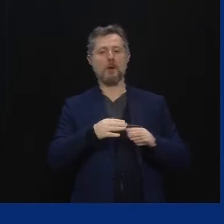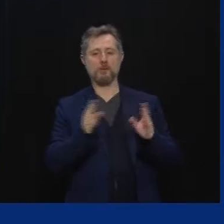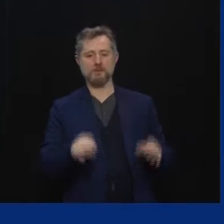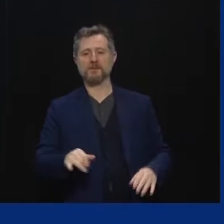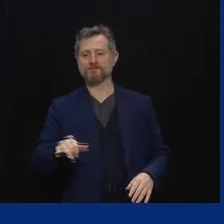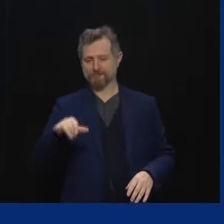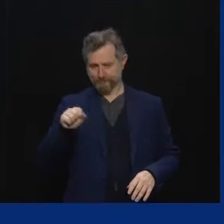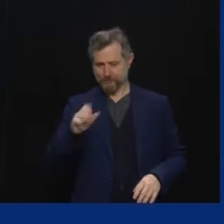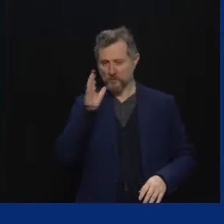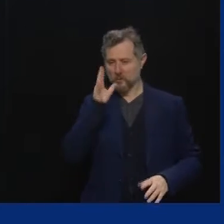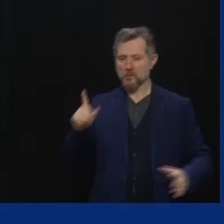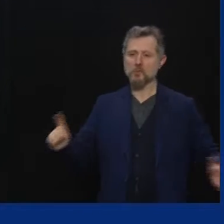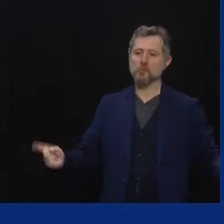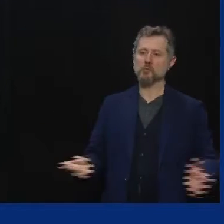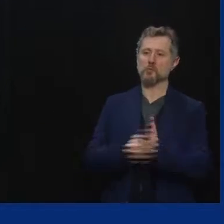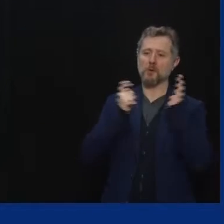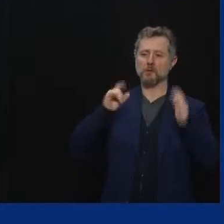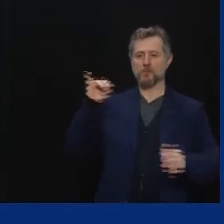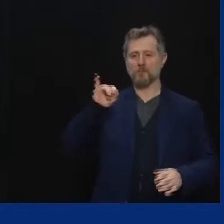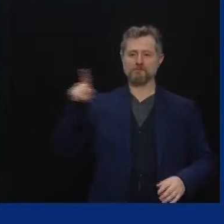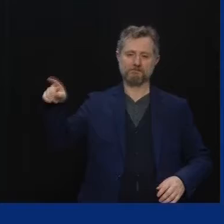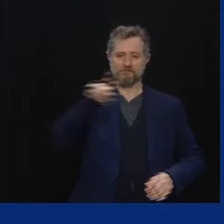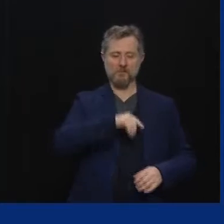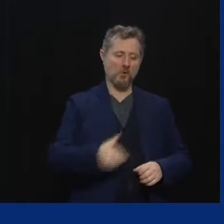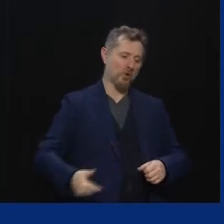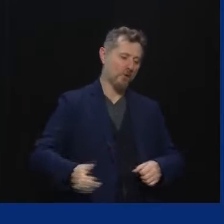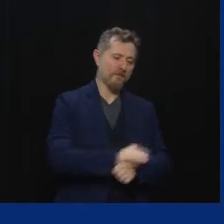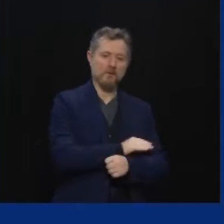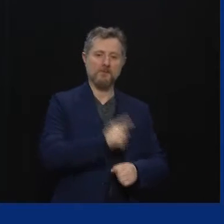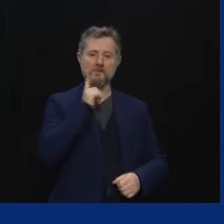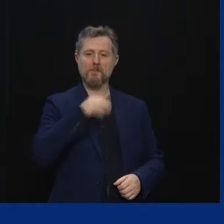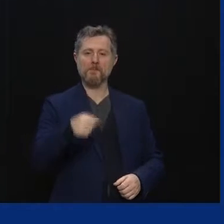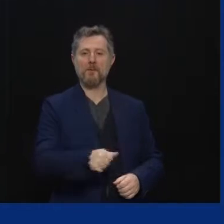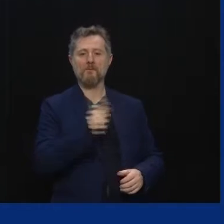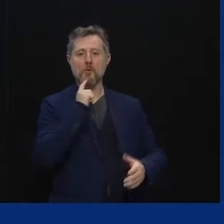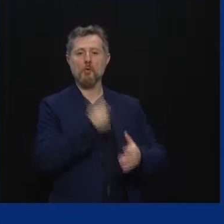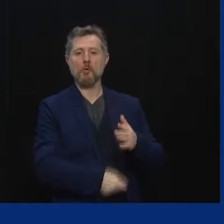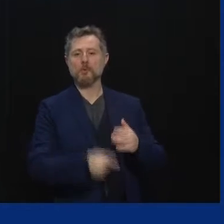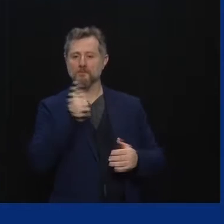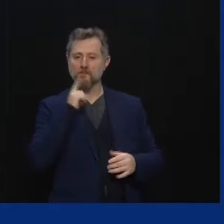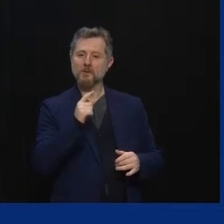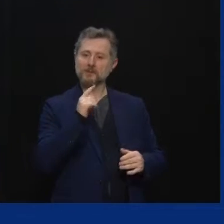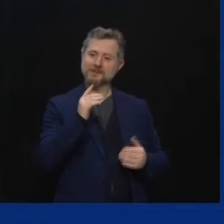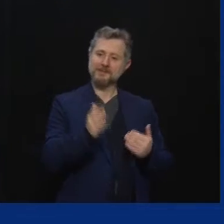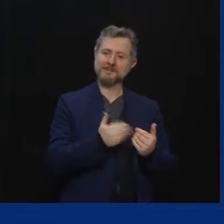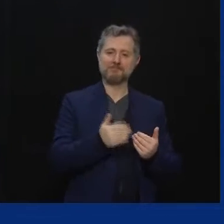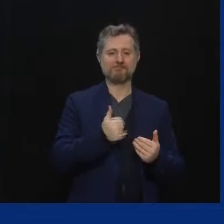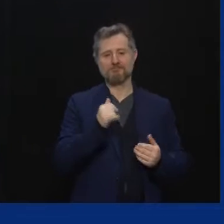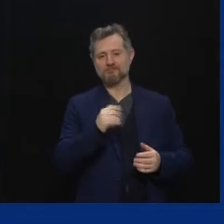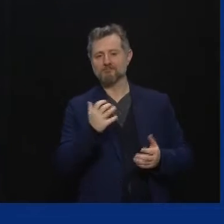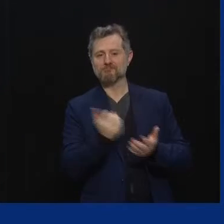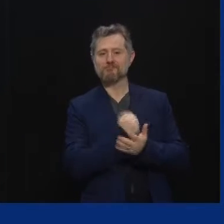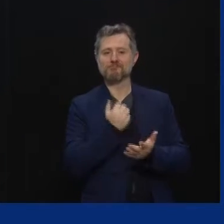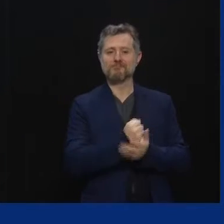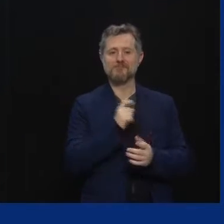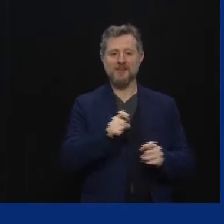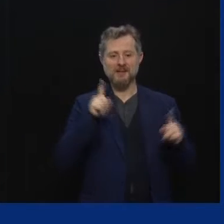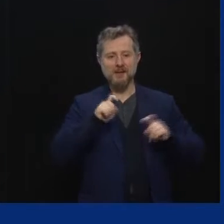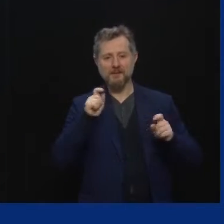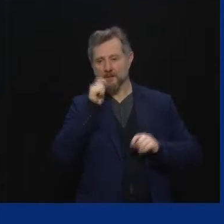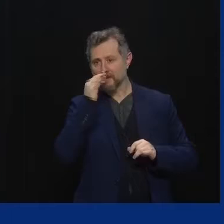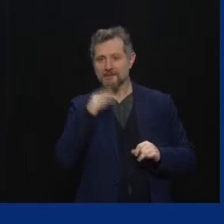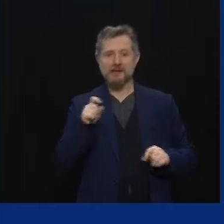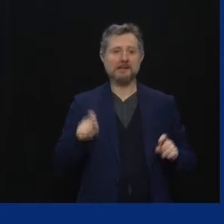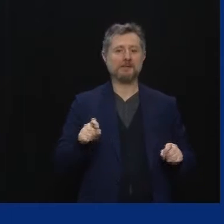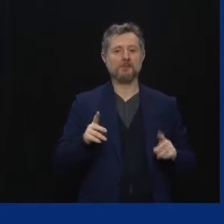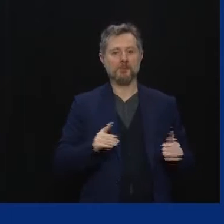companies now cover the cost of over-the-counter tests to make sure that they're more widely available and that there's no barriers to access to those as well. So that was